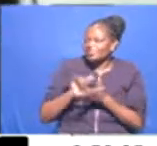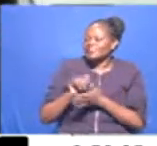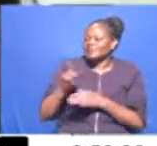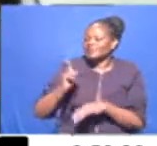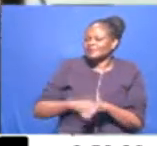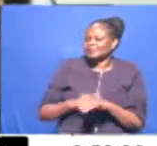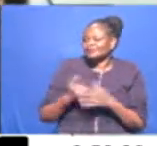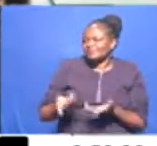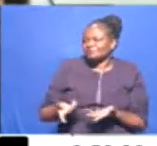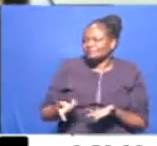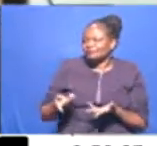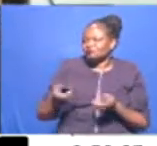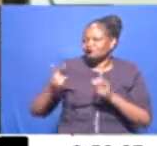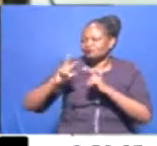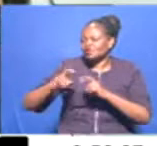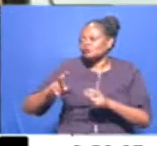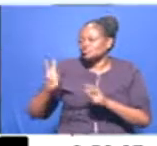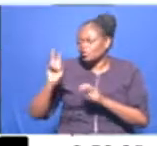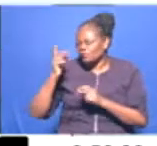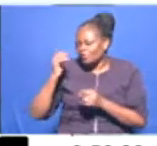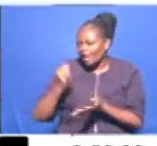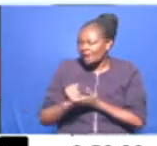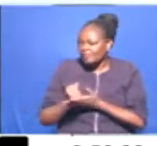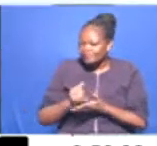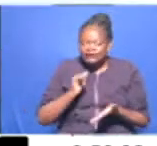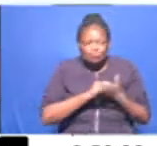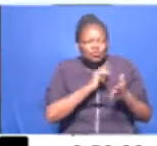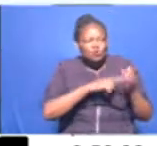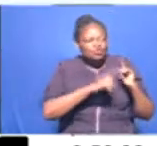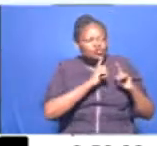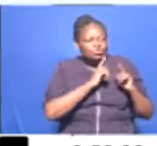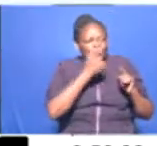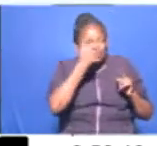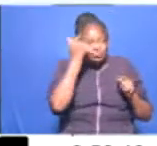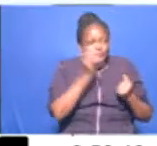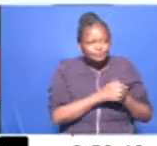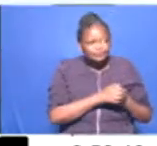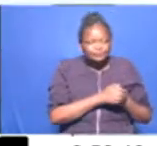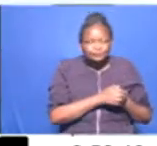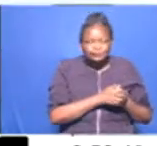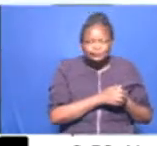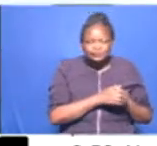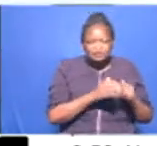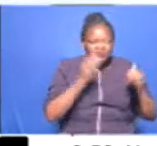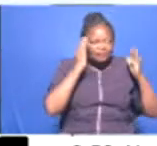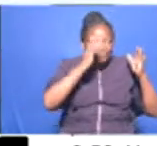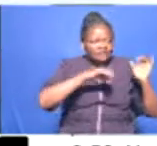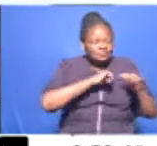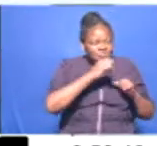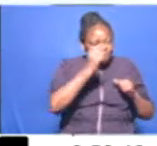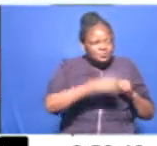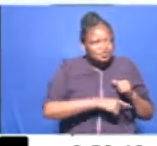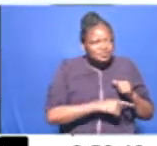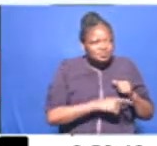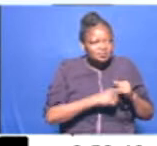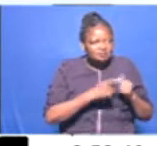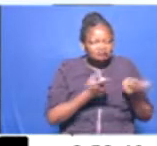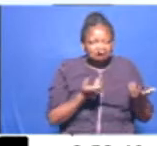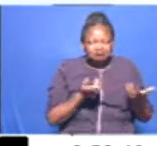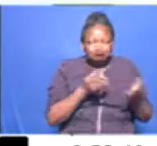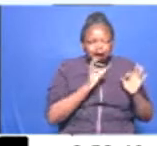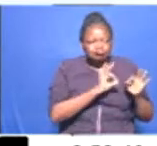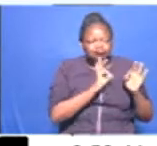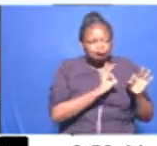to go looking for help? Yeah, and that is what I want us to discuss, because the focus around this month for me stands out. Focus is